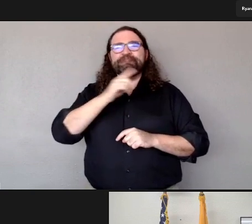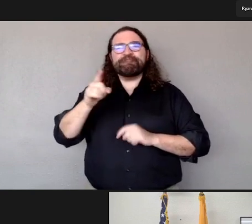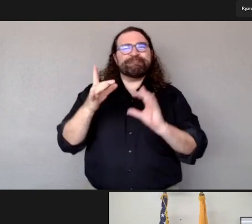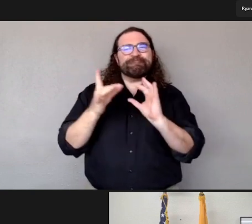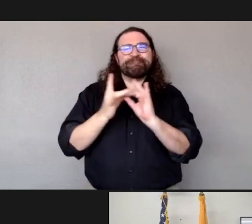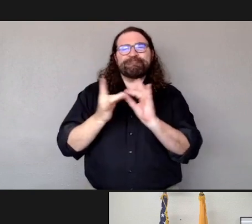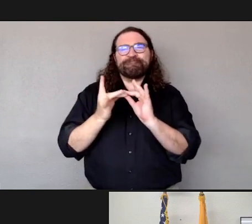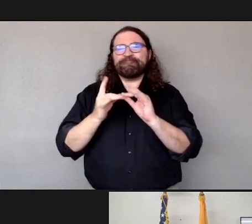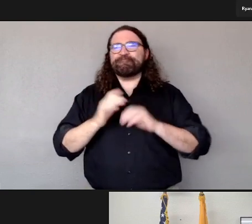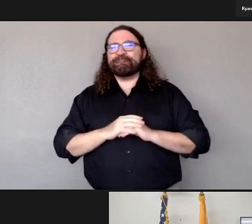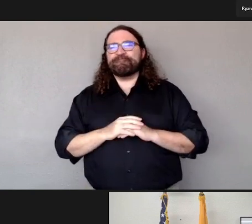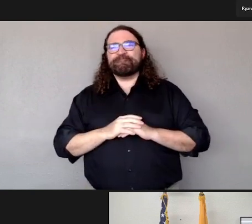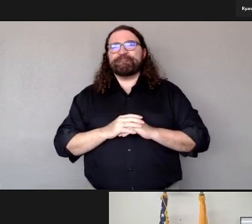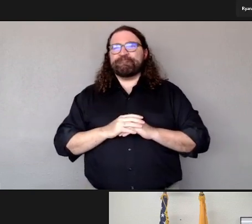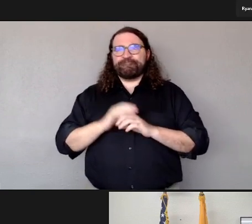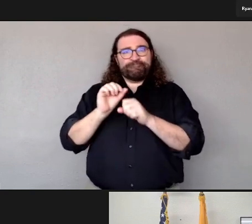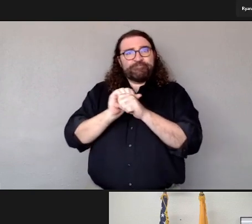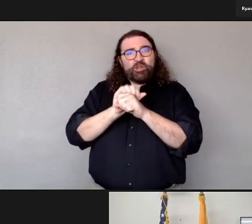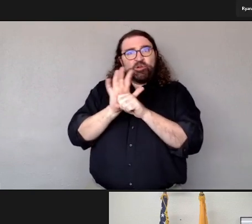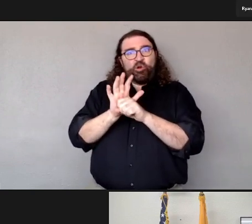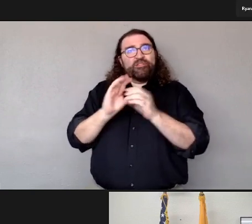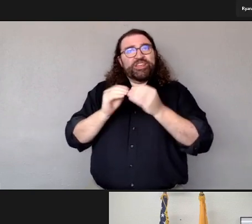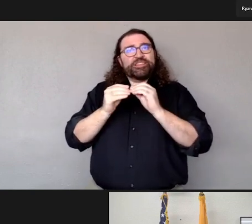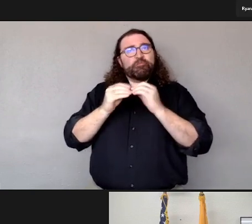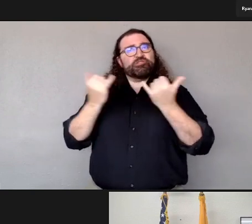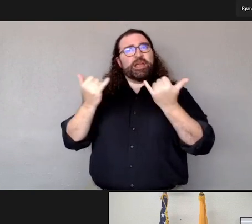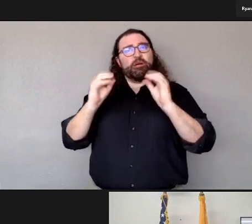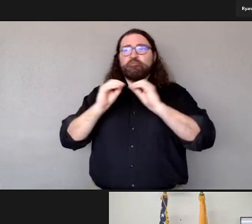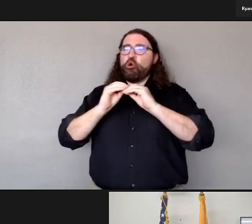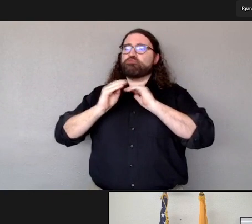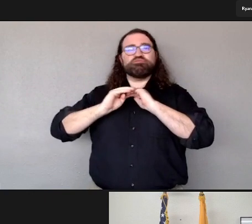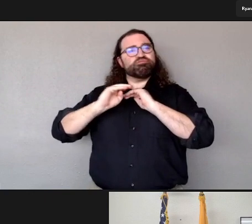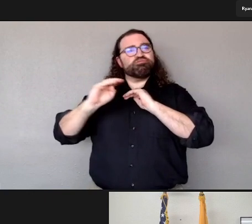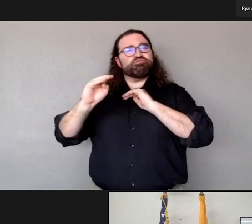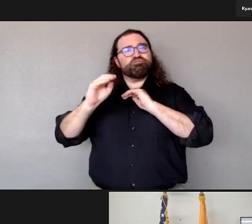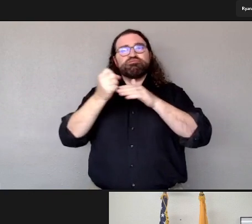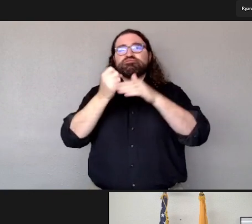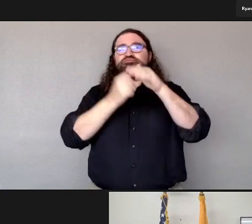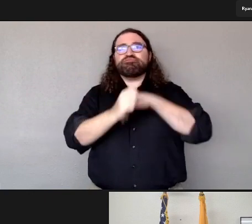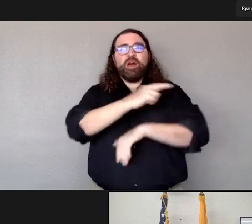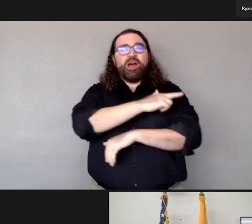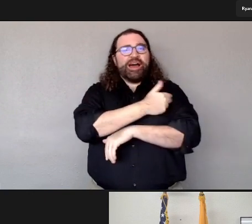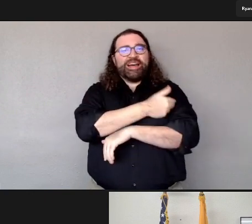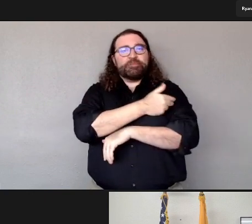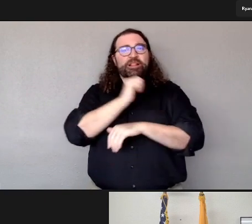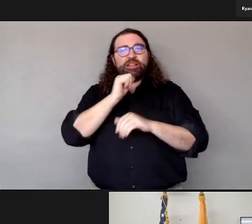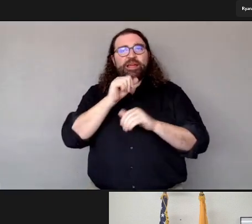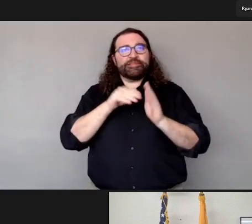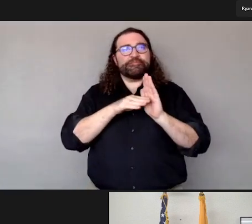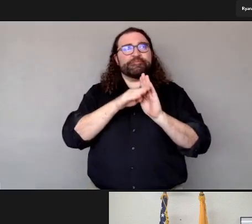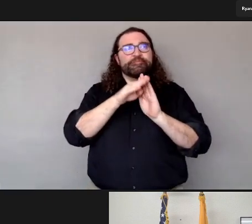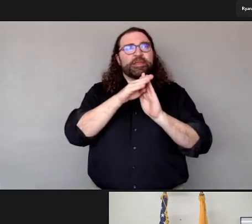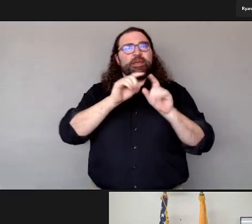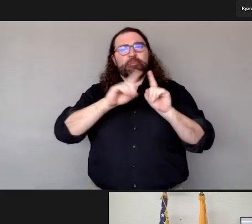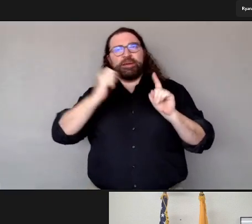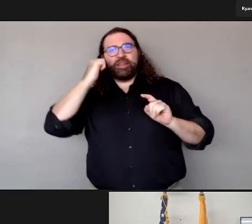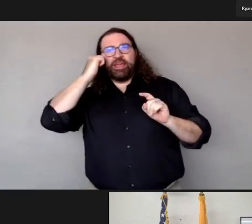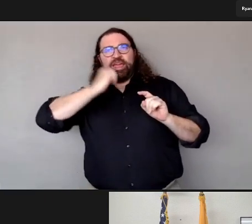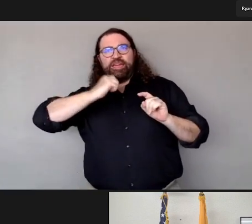how, COVID cases are pretty level, hospitalizations haven't been ticking up, but yet every day the